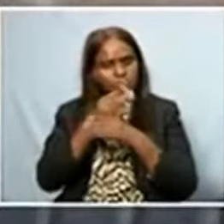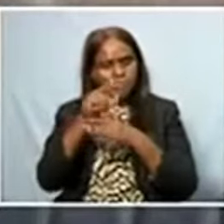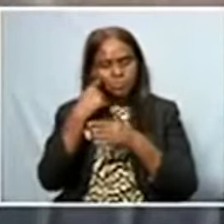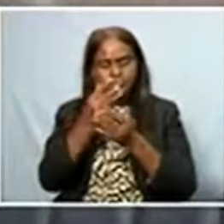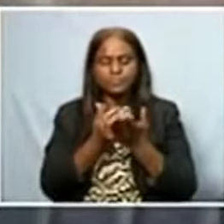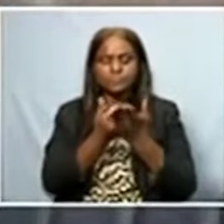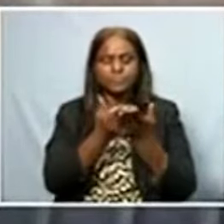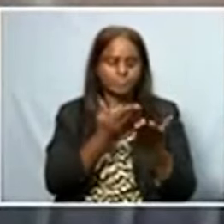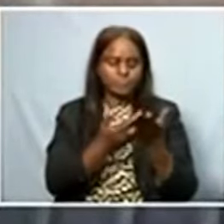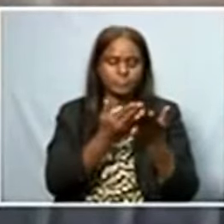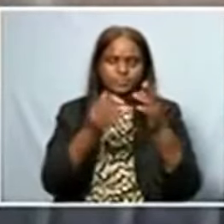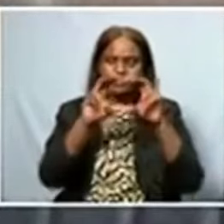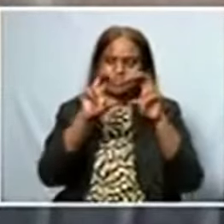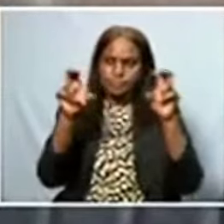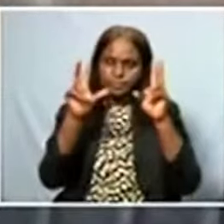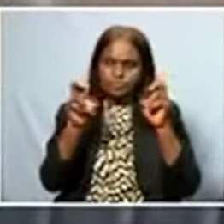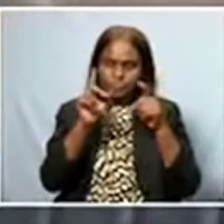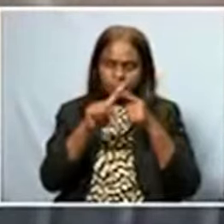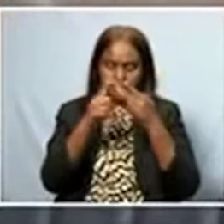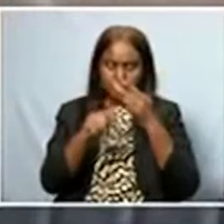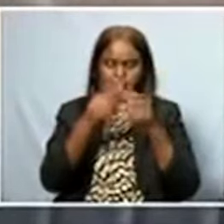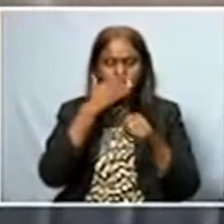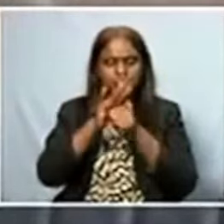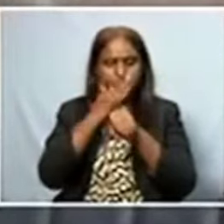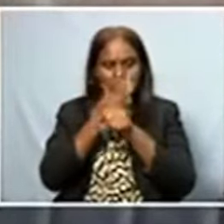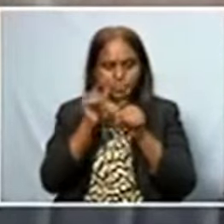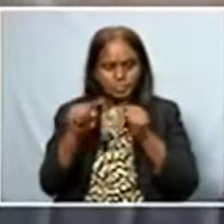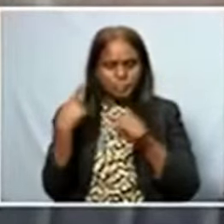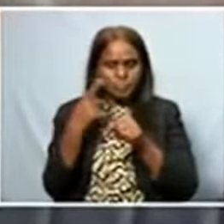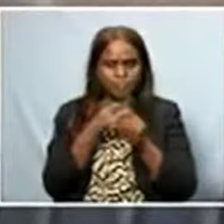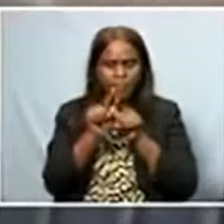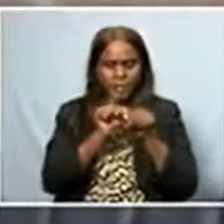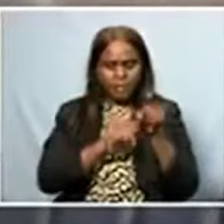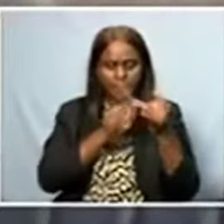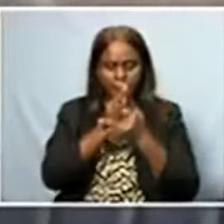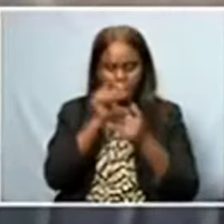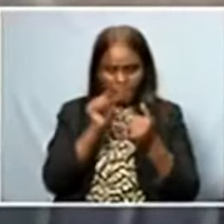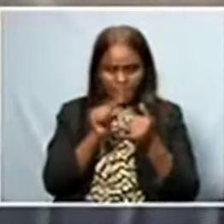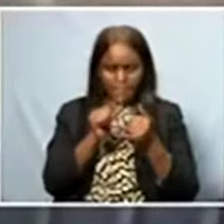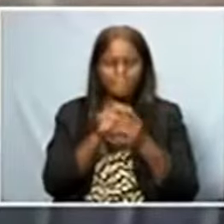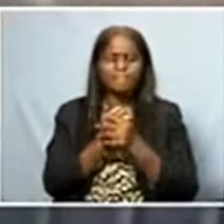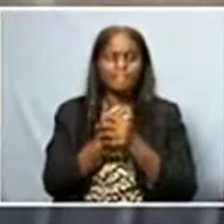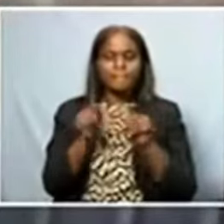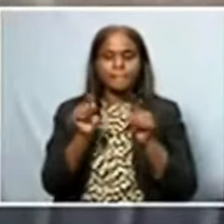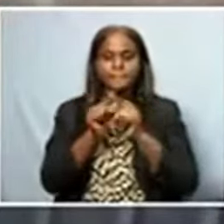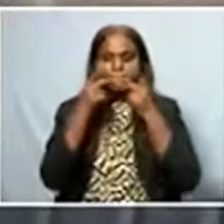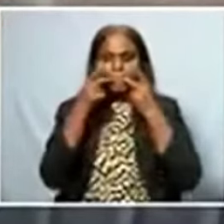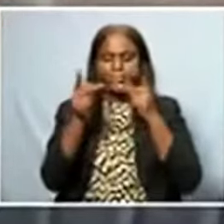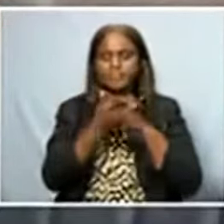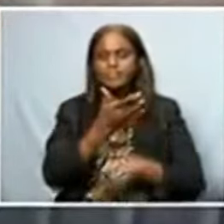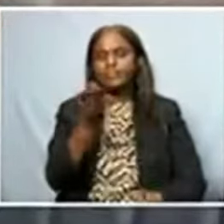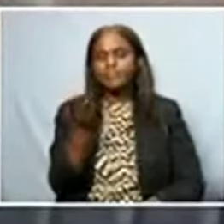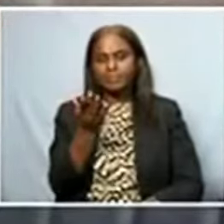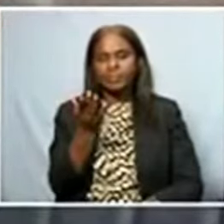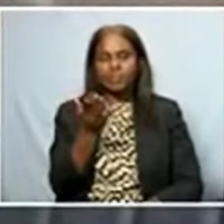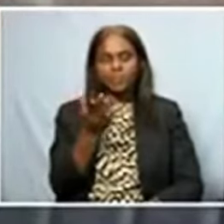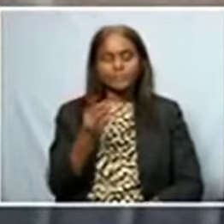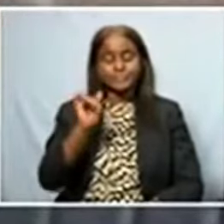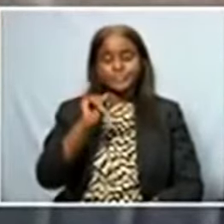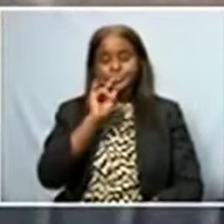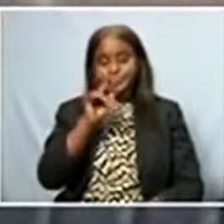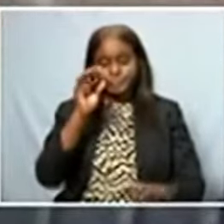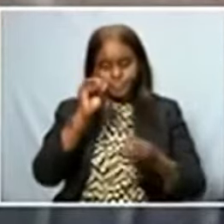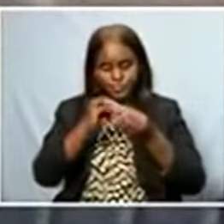this head, to assure this August House and through this August House, the public out there, that